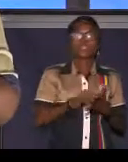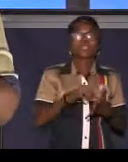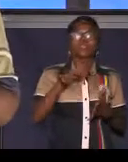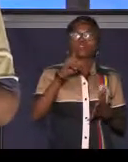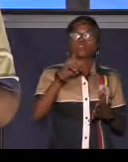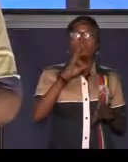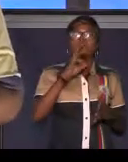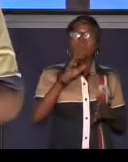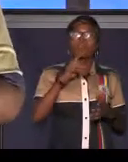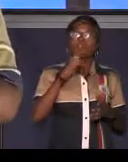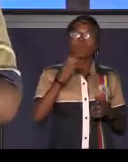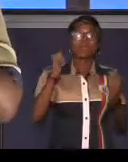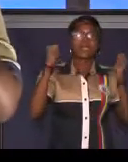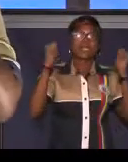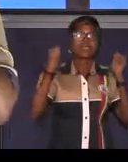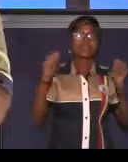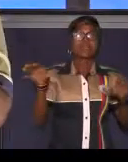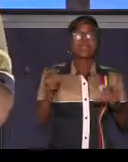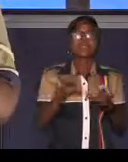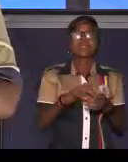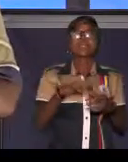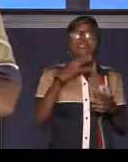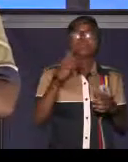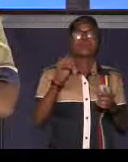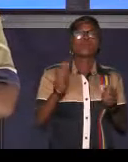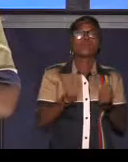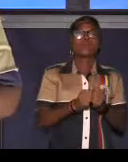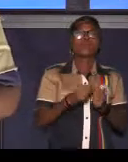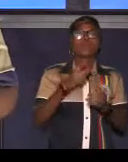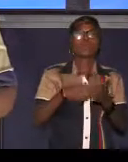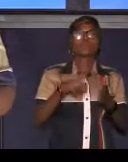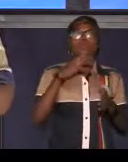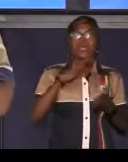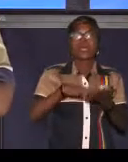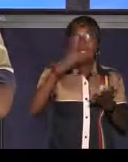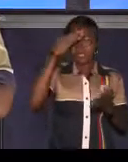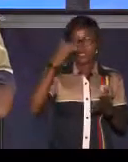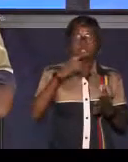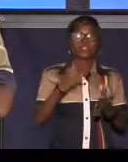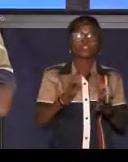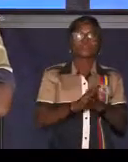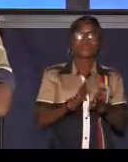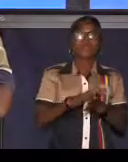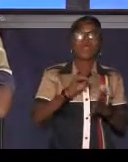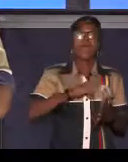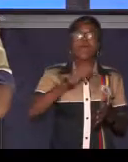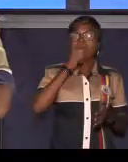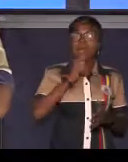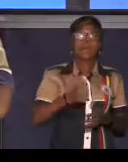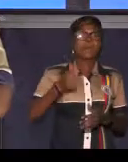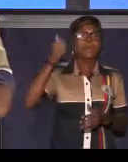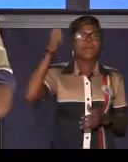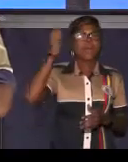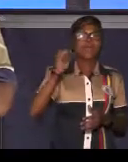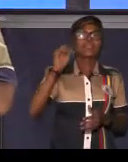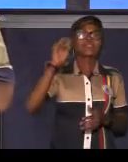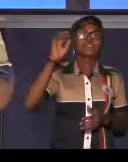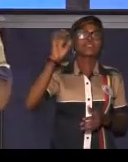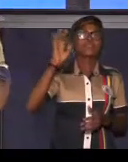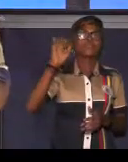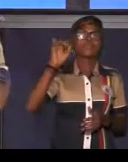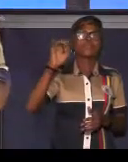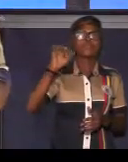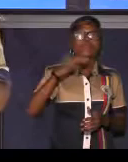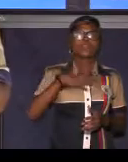are academically engaged in addition to what you're learning in school. I am Auntie Fumi, your English Studies teacher, and